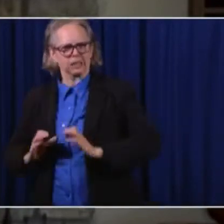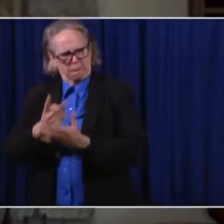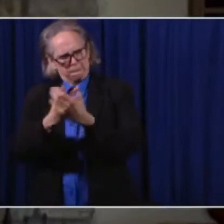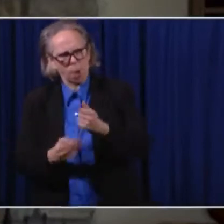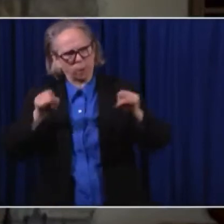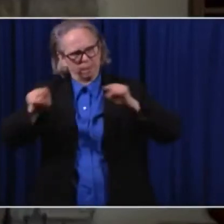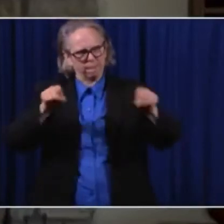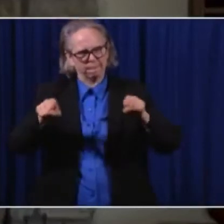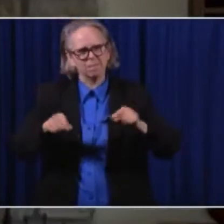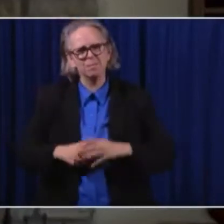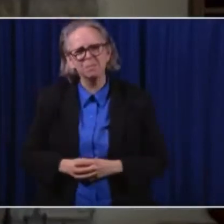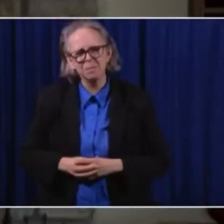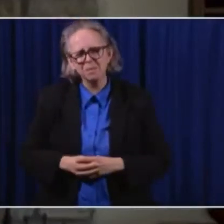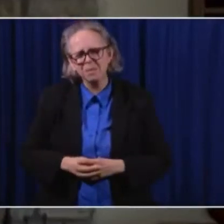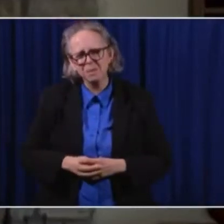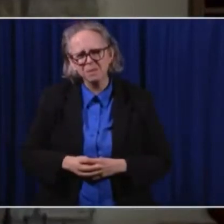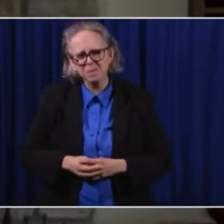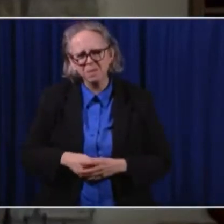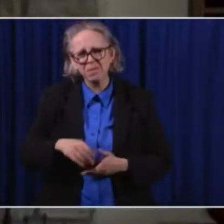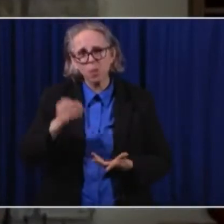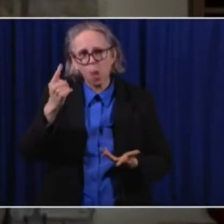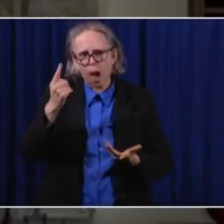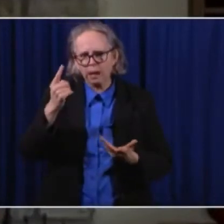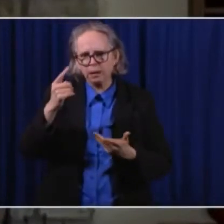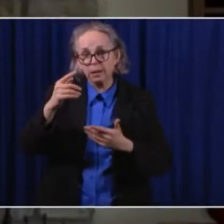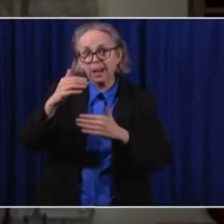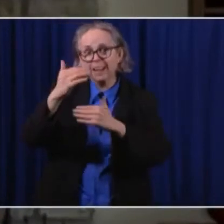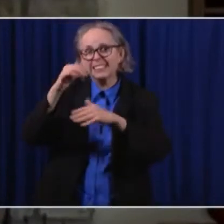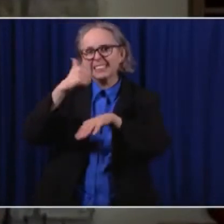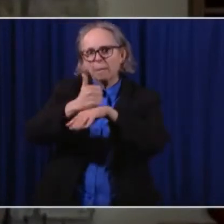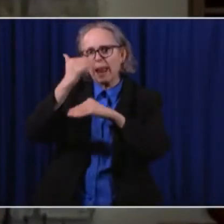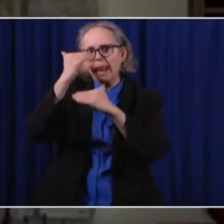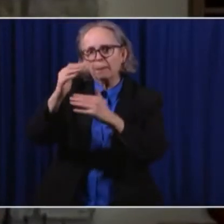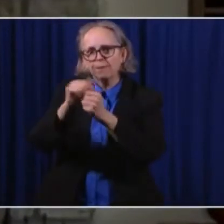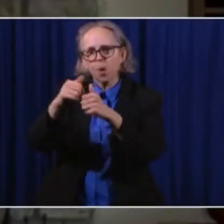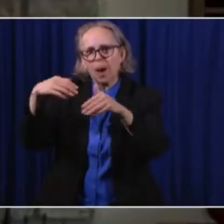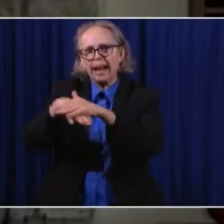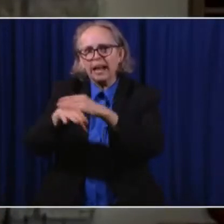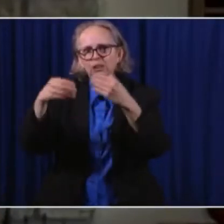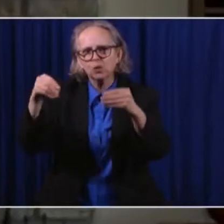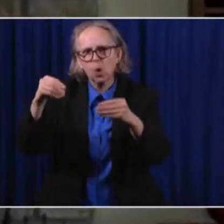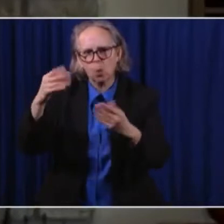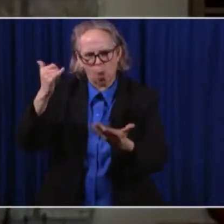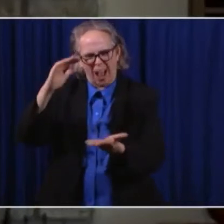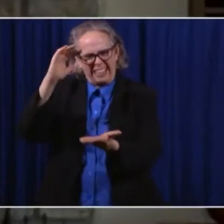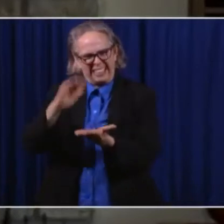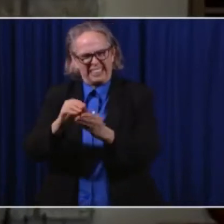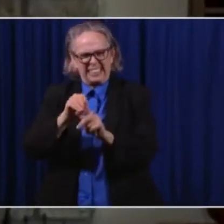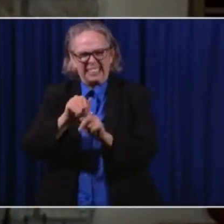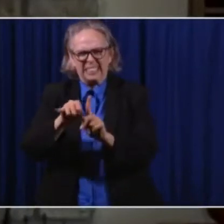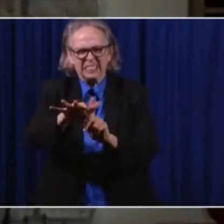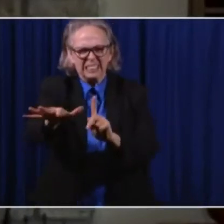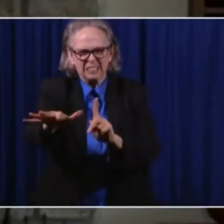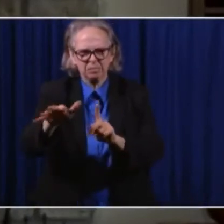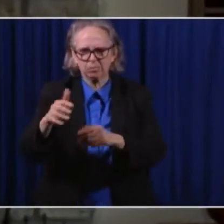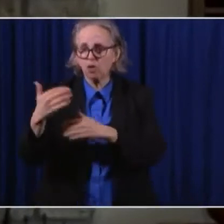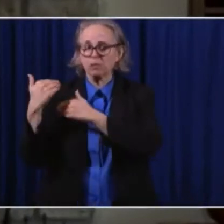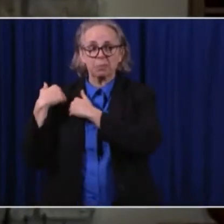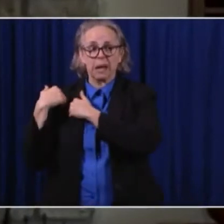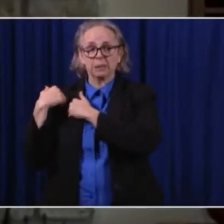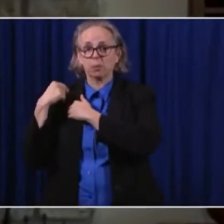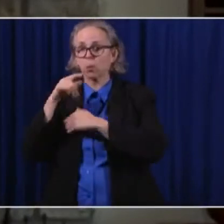crowding, and that's the responsibility of these companies to make sure that happens. So I